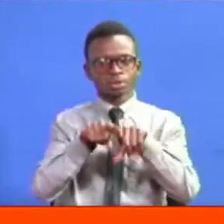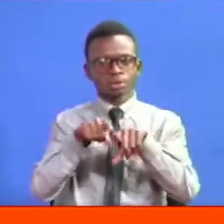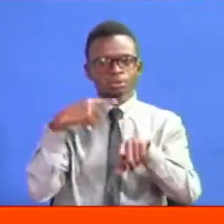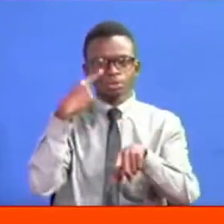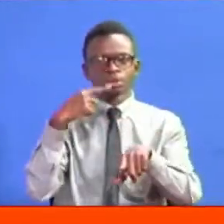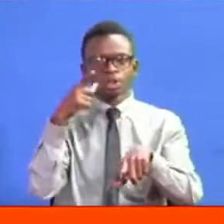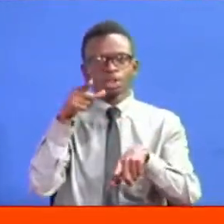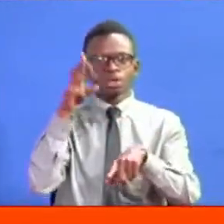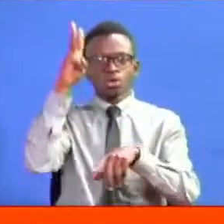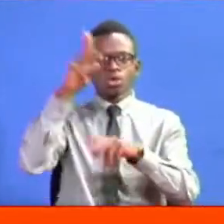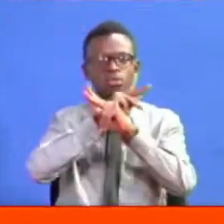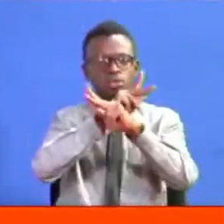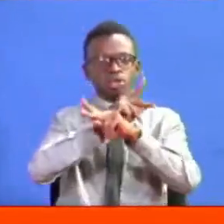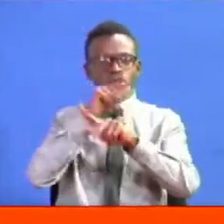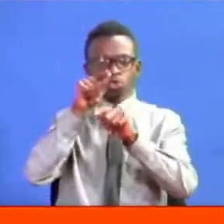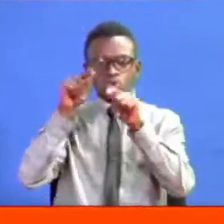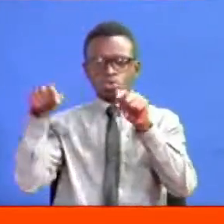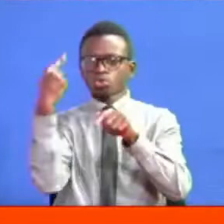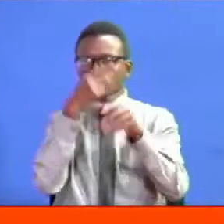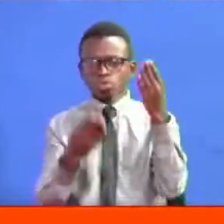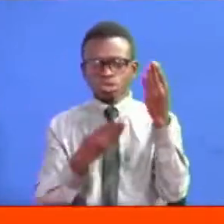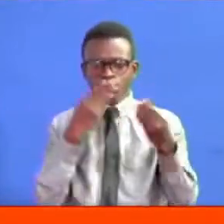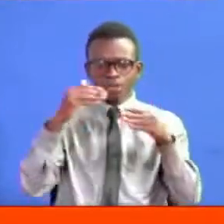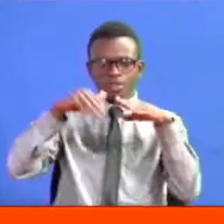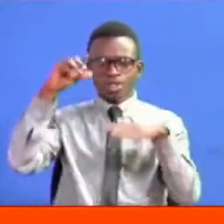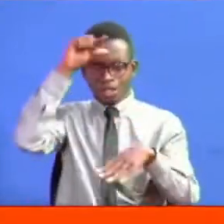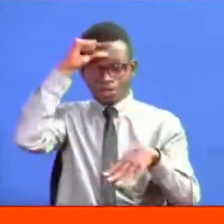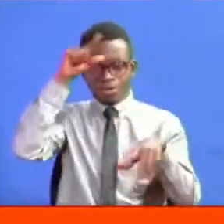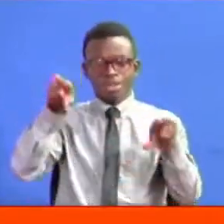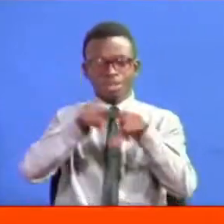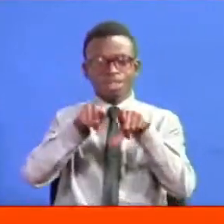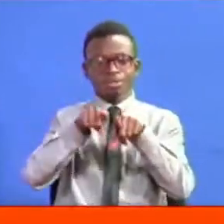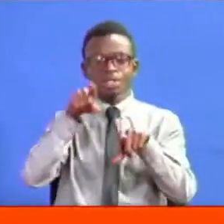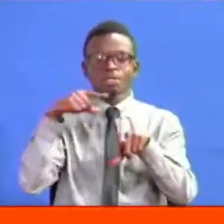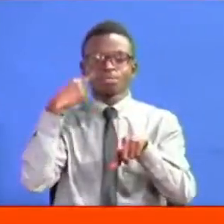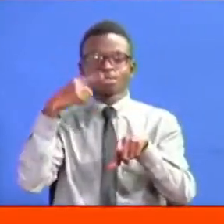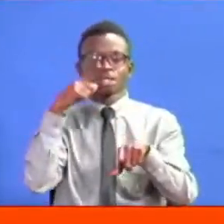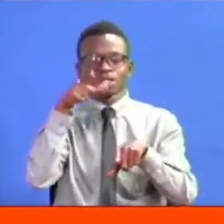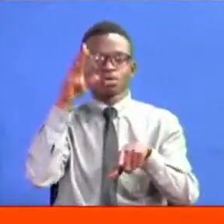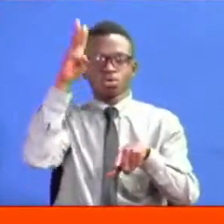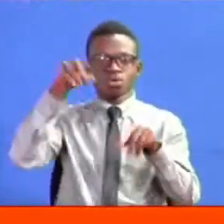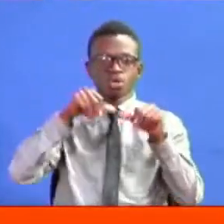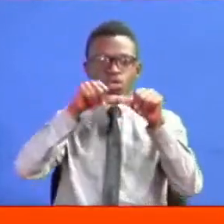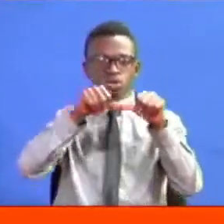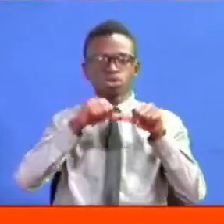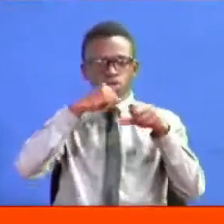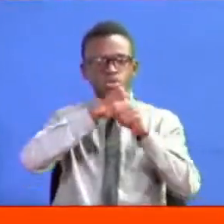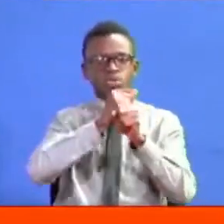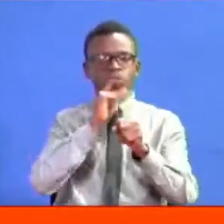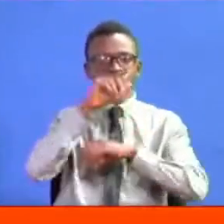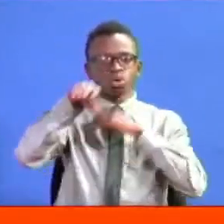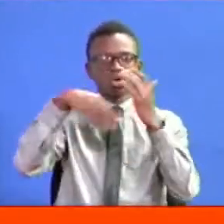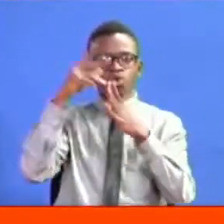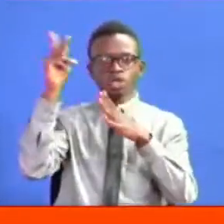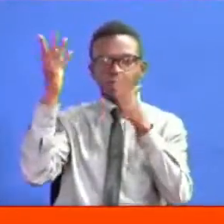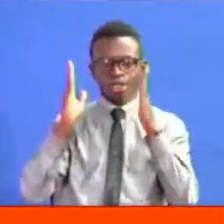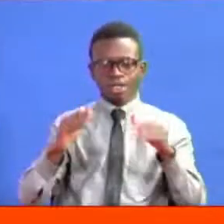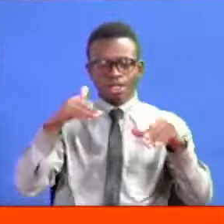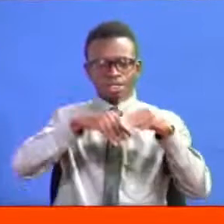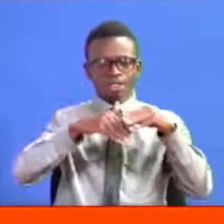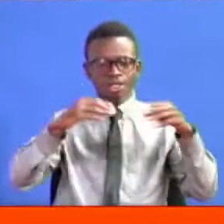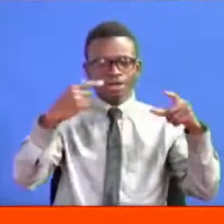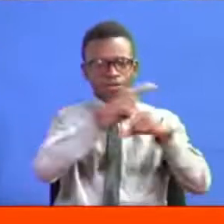those who have been serving for the government. Ruto has also said that he will continue ensuring Kenyans across all divides are